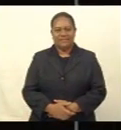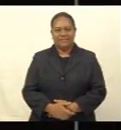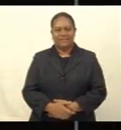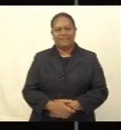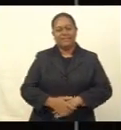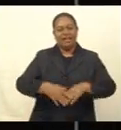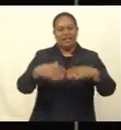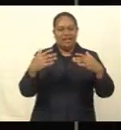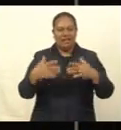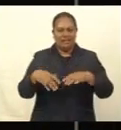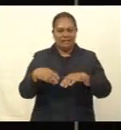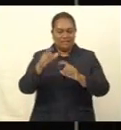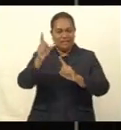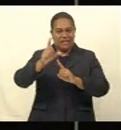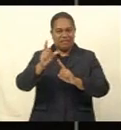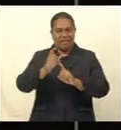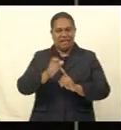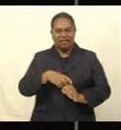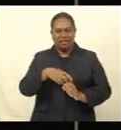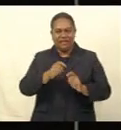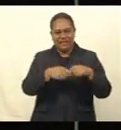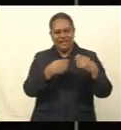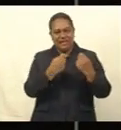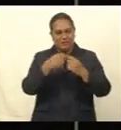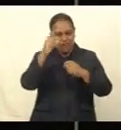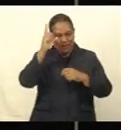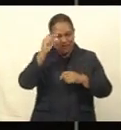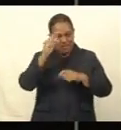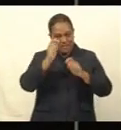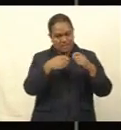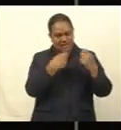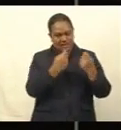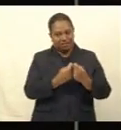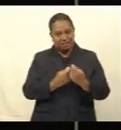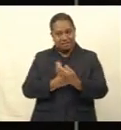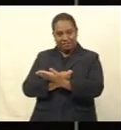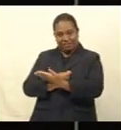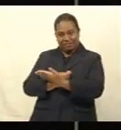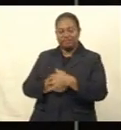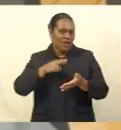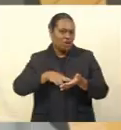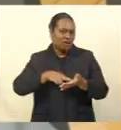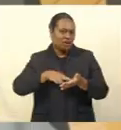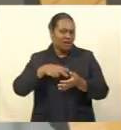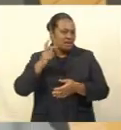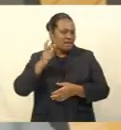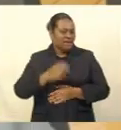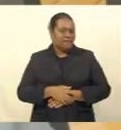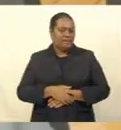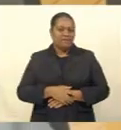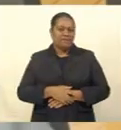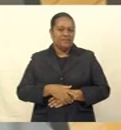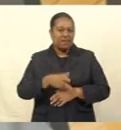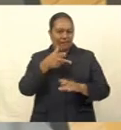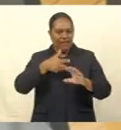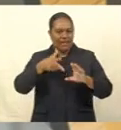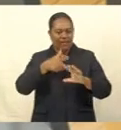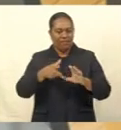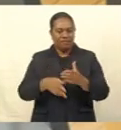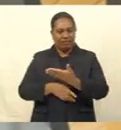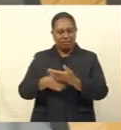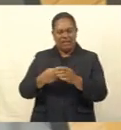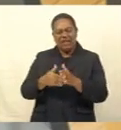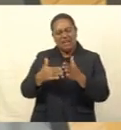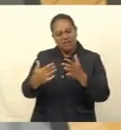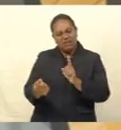Flying Fijians captain Semi Randrandra is one of the many national reps sparing a thought for Fiji. I know that our beloved country is currently facing a